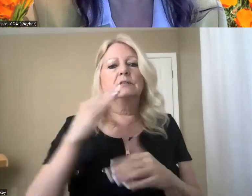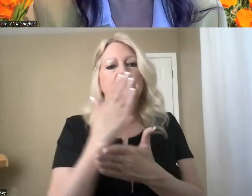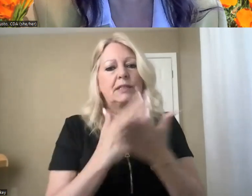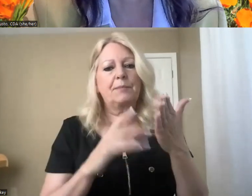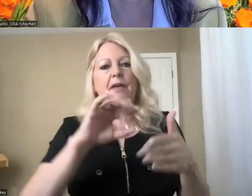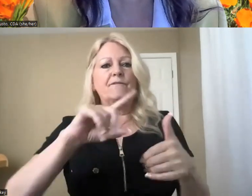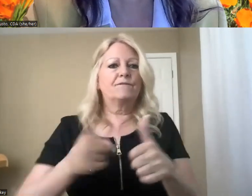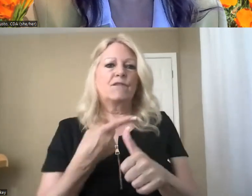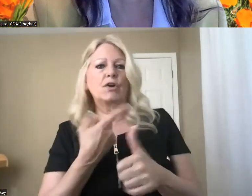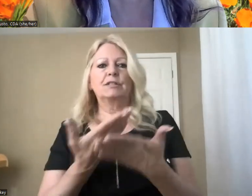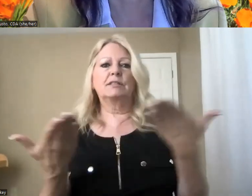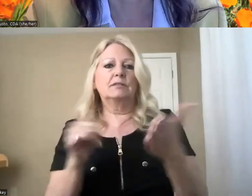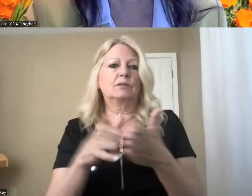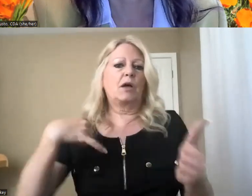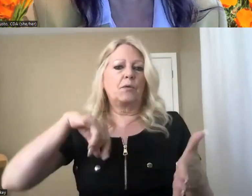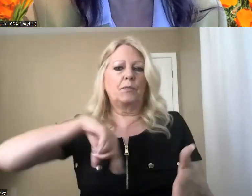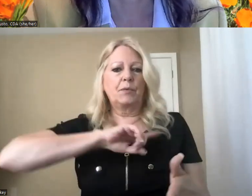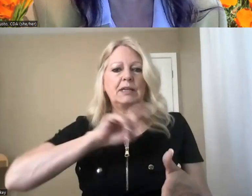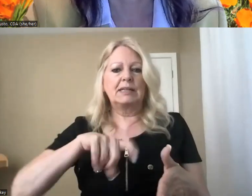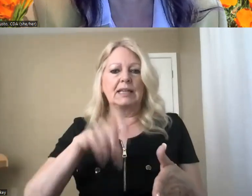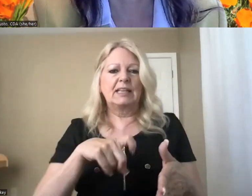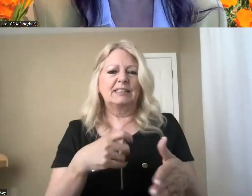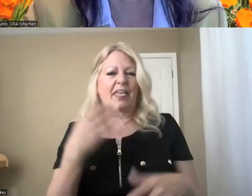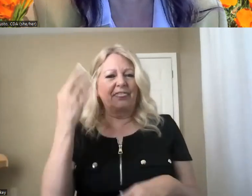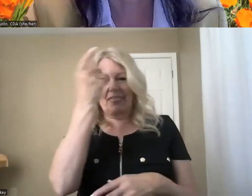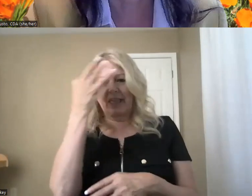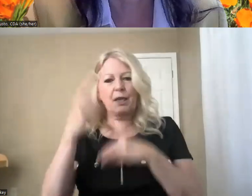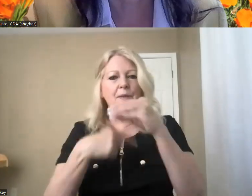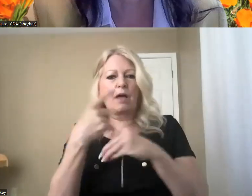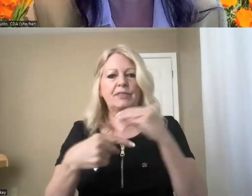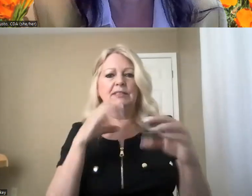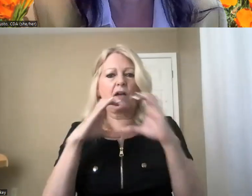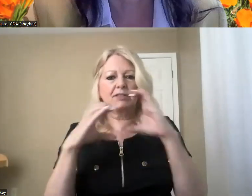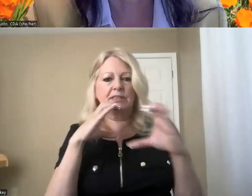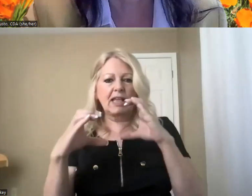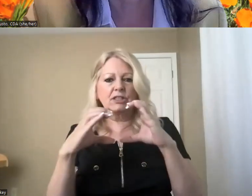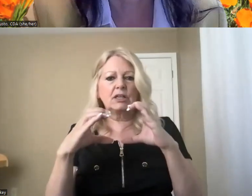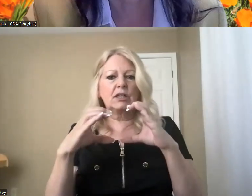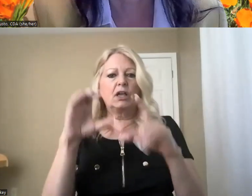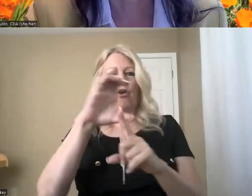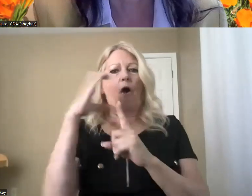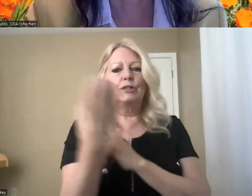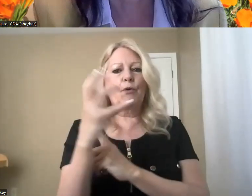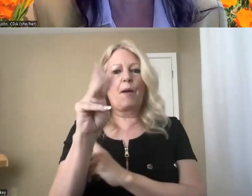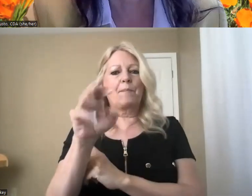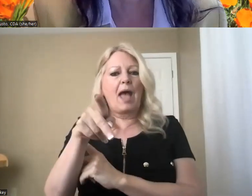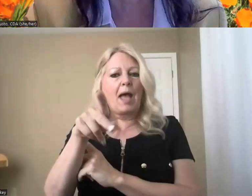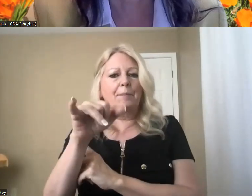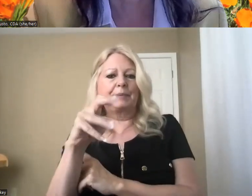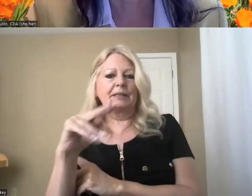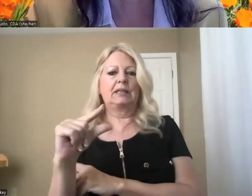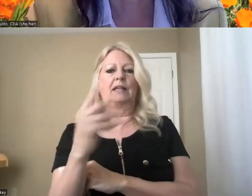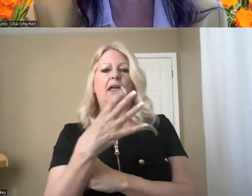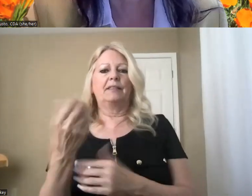the richness of this conversation and I think the cultural mapping, I think all that, I mean, those are right spot on. These